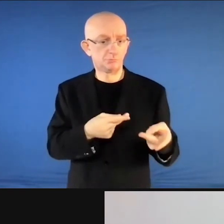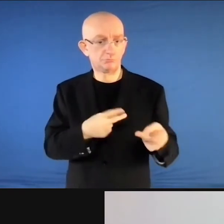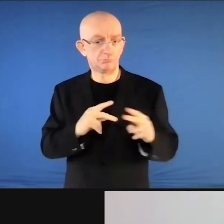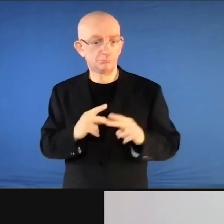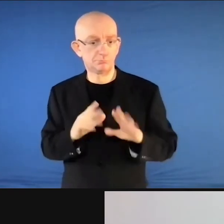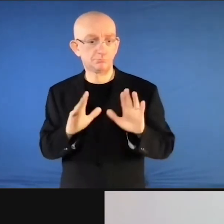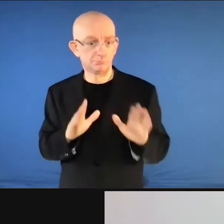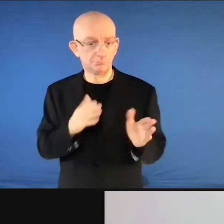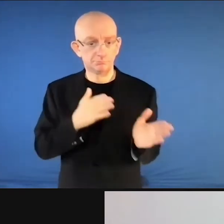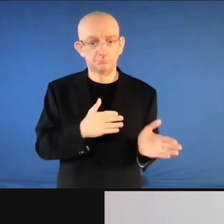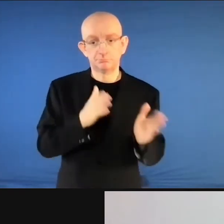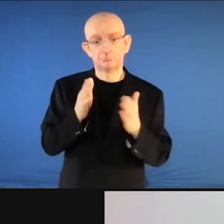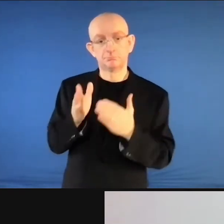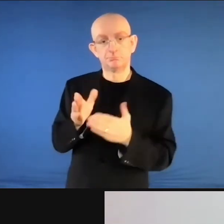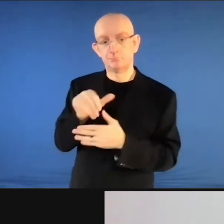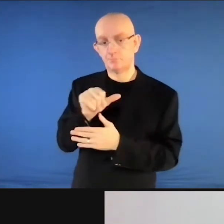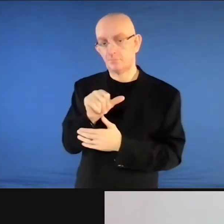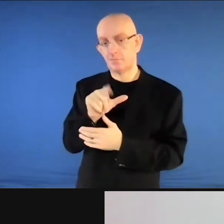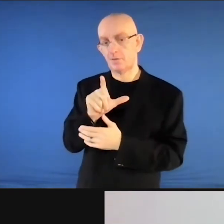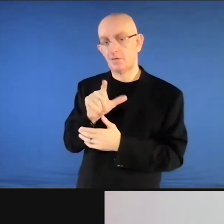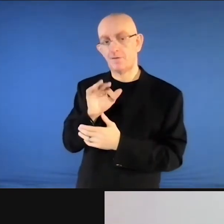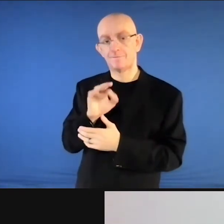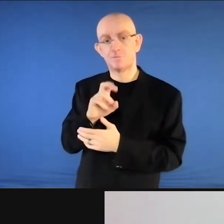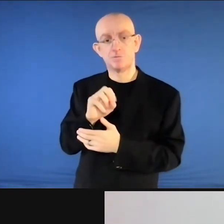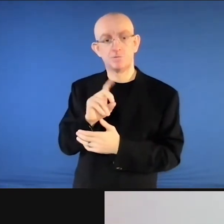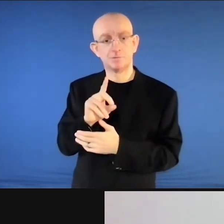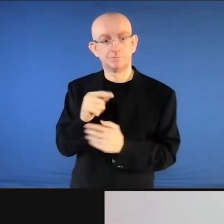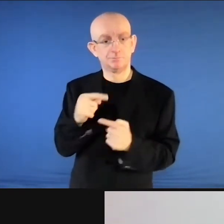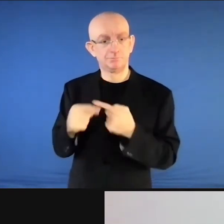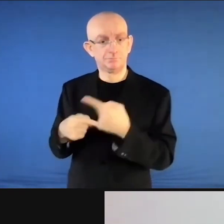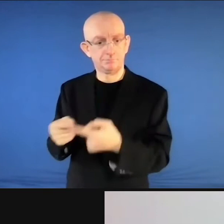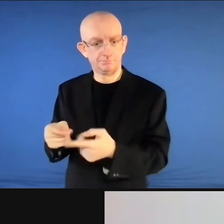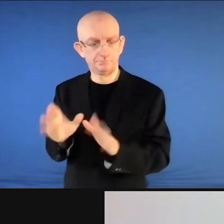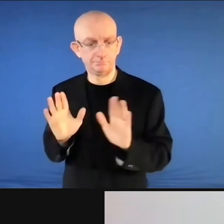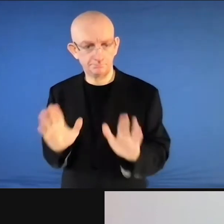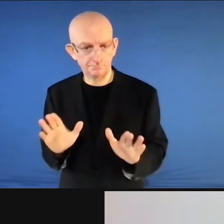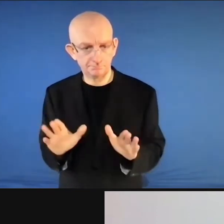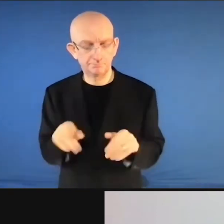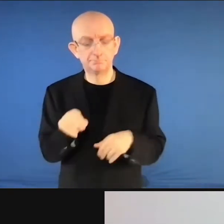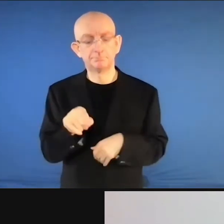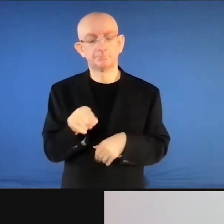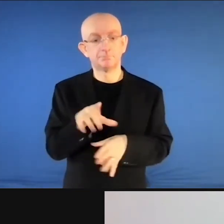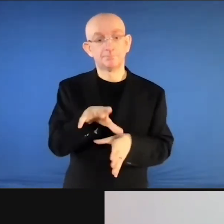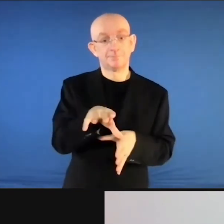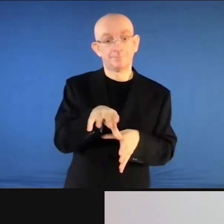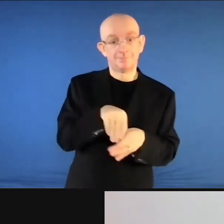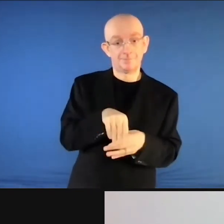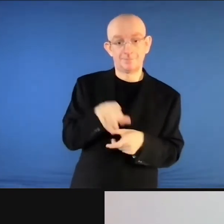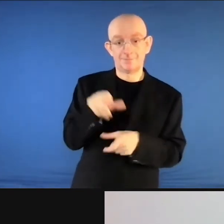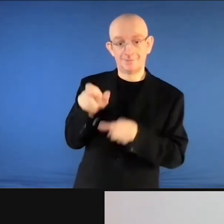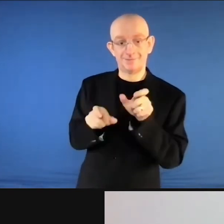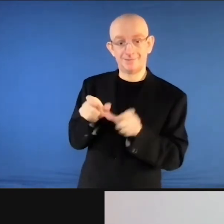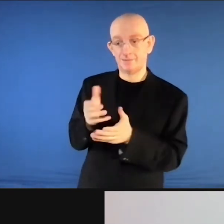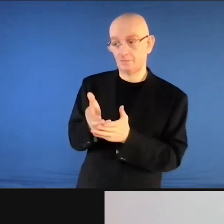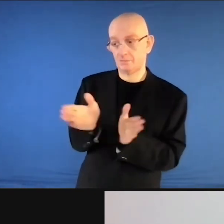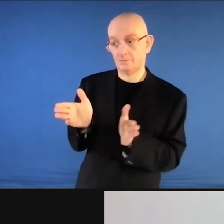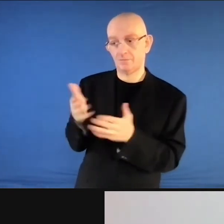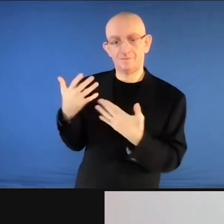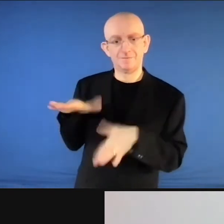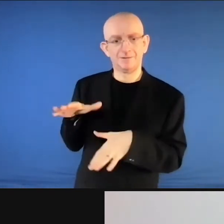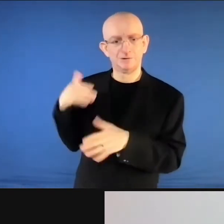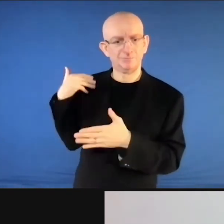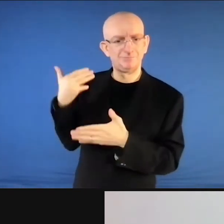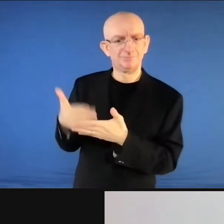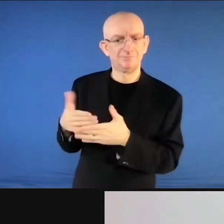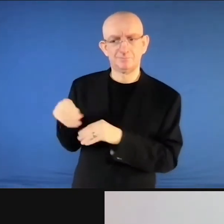those impacted by forced migration at each stage, developing research questions, design, methods, etc., is